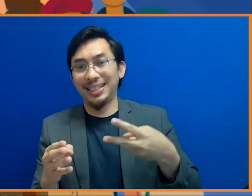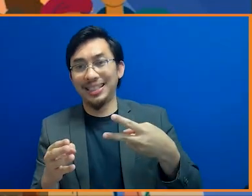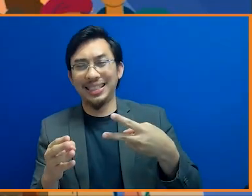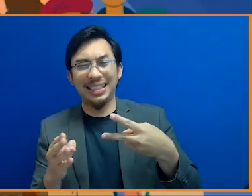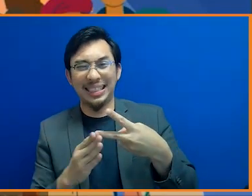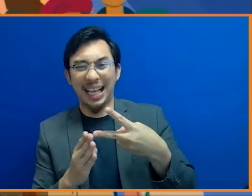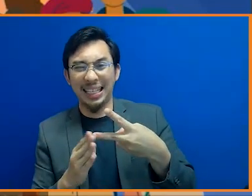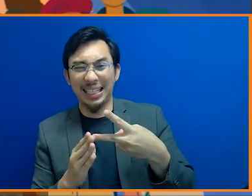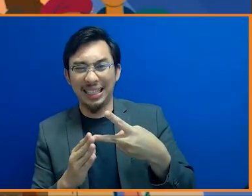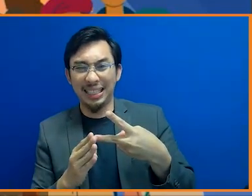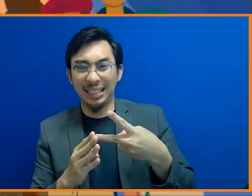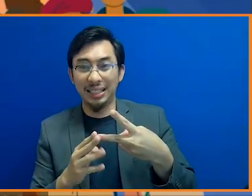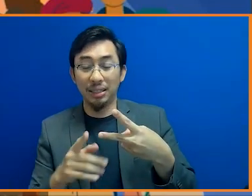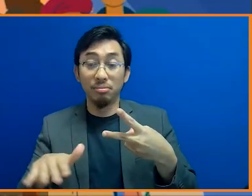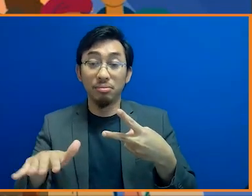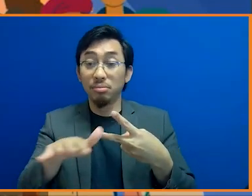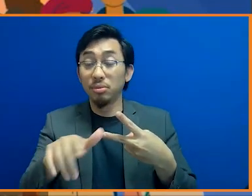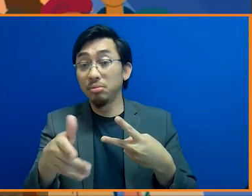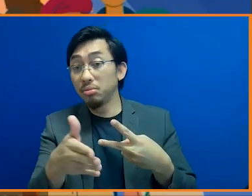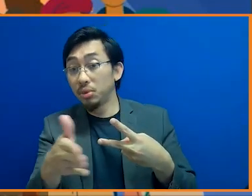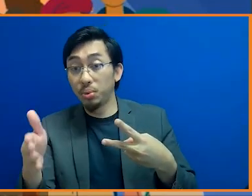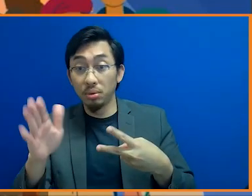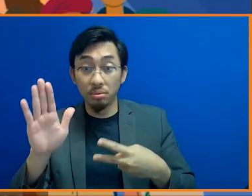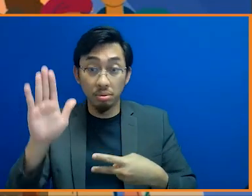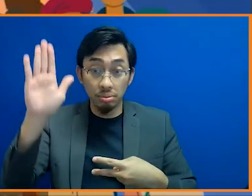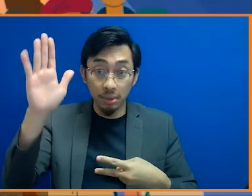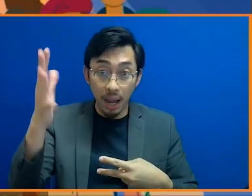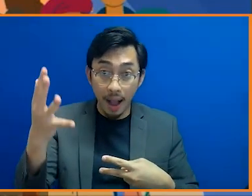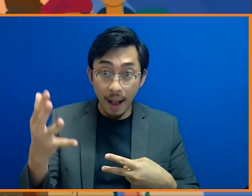session, uh, please raise your hand